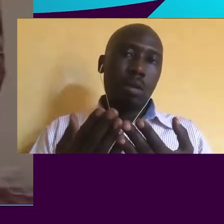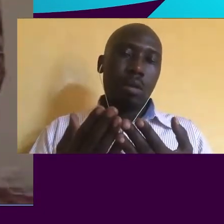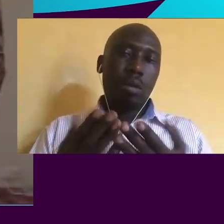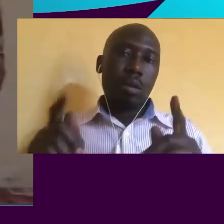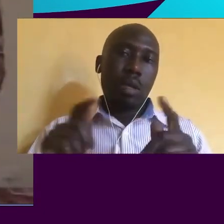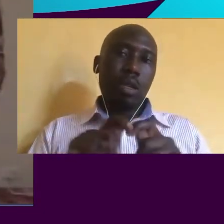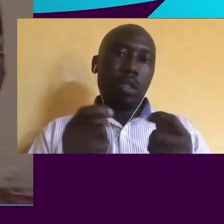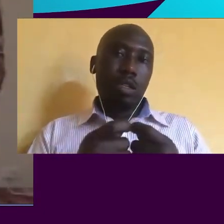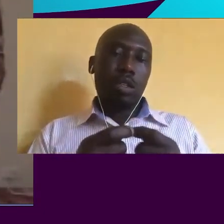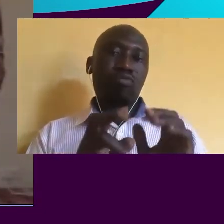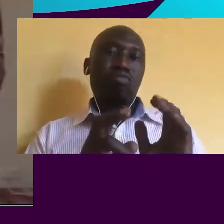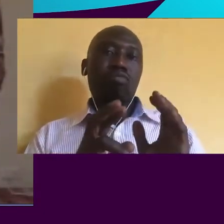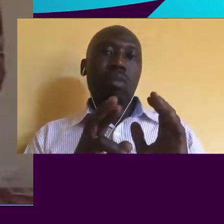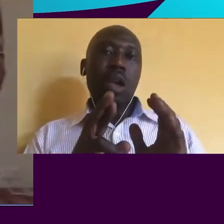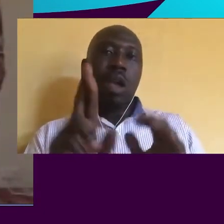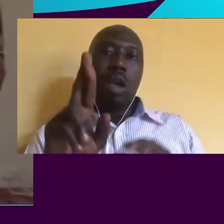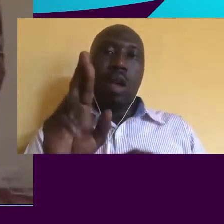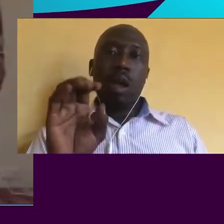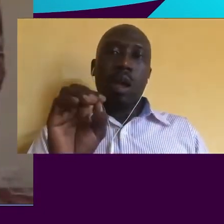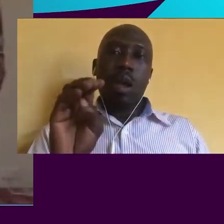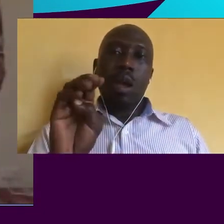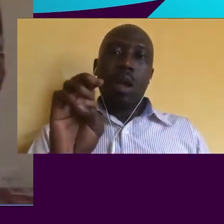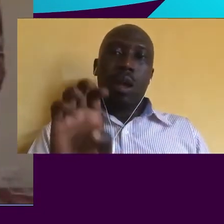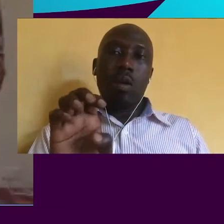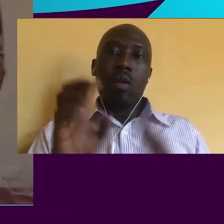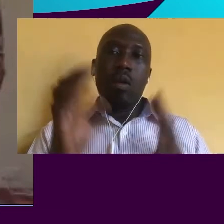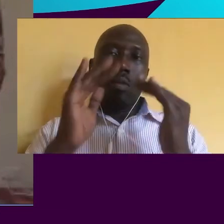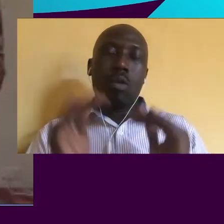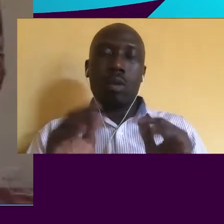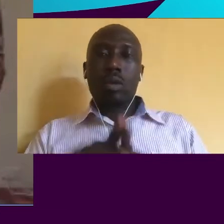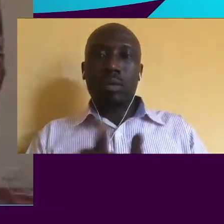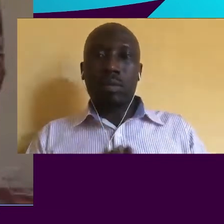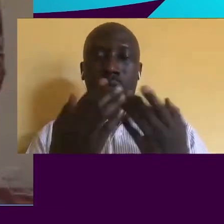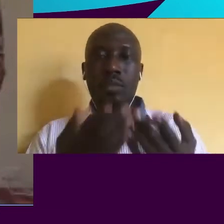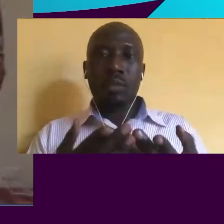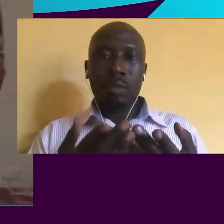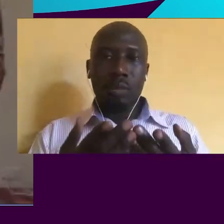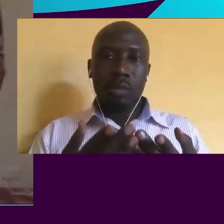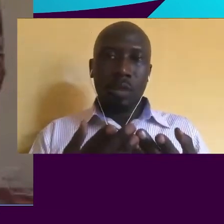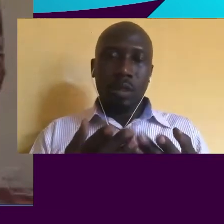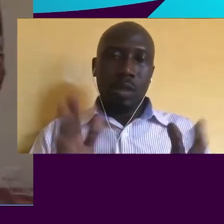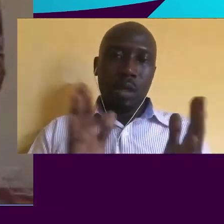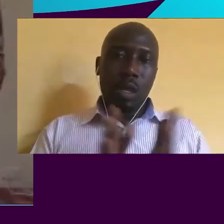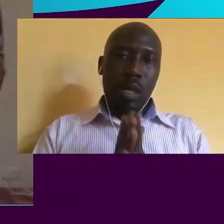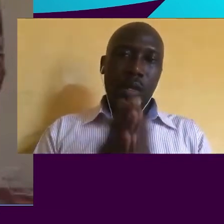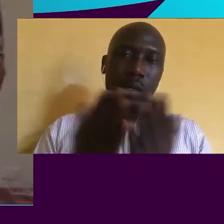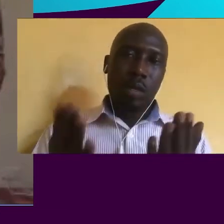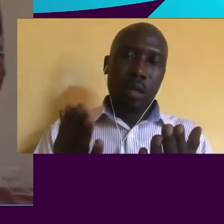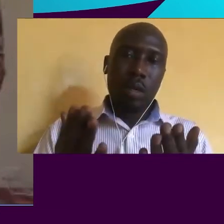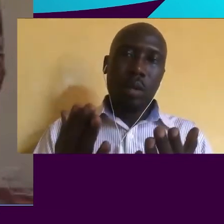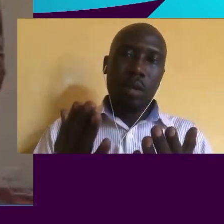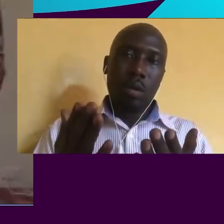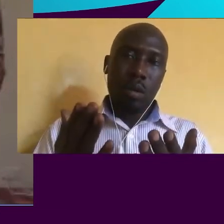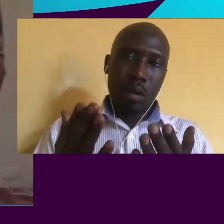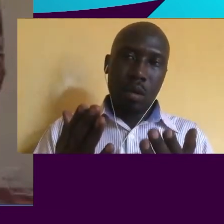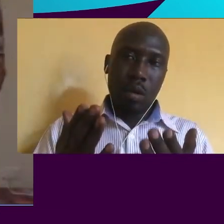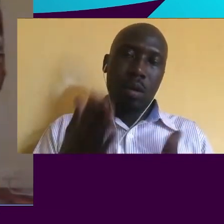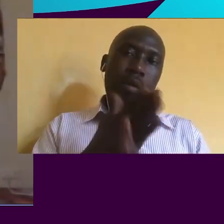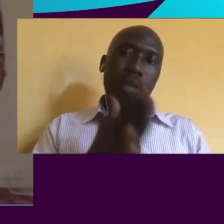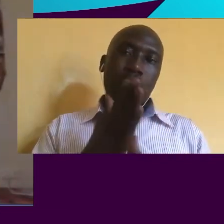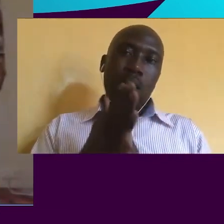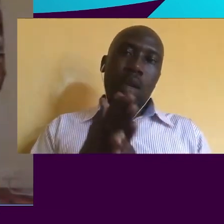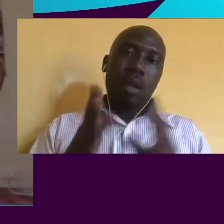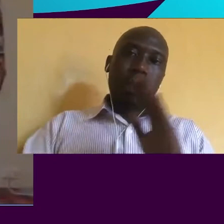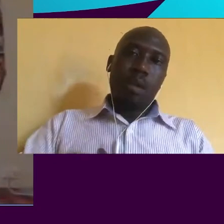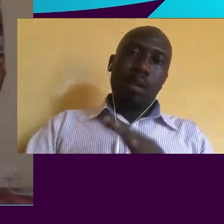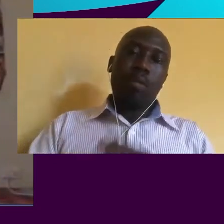times throughout some of the other discussions. And at Soccer Without Borders, that has become a really important